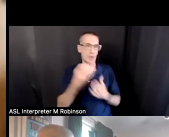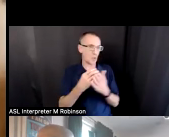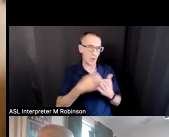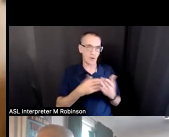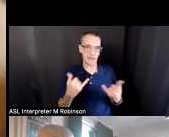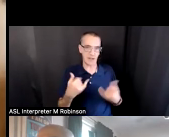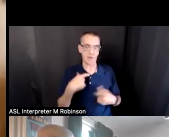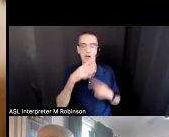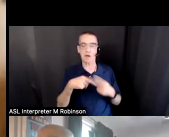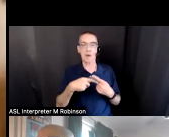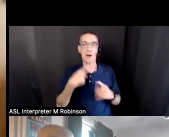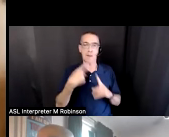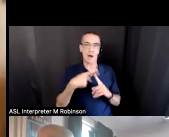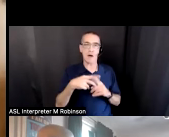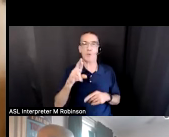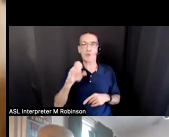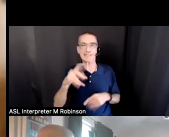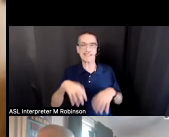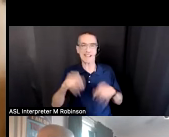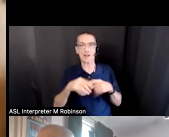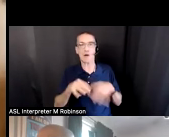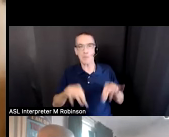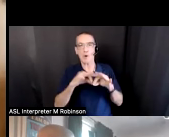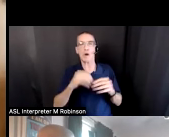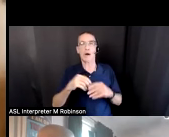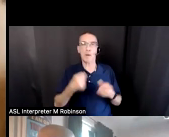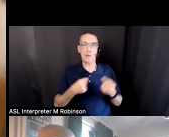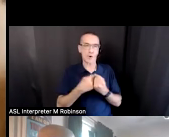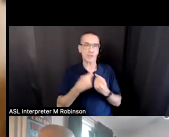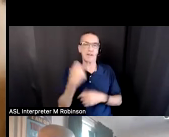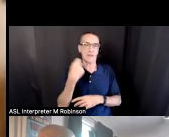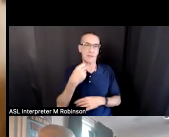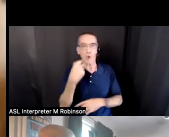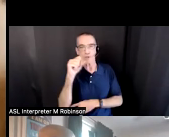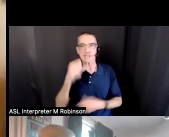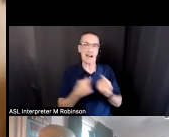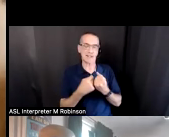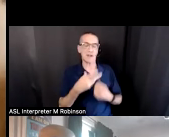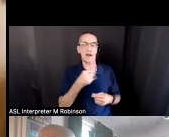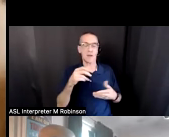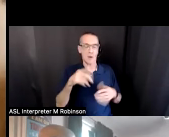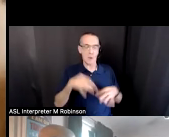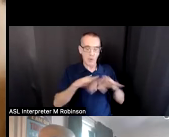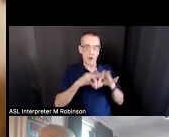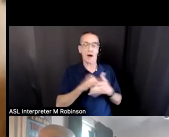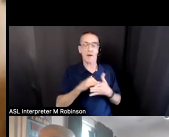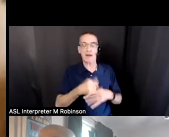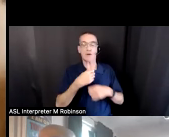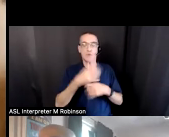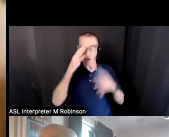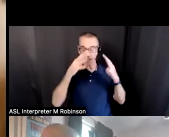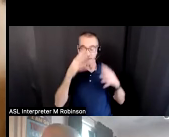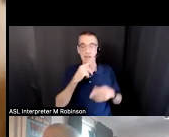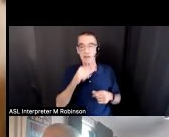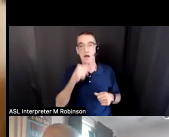talked a little bit about positive risk-taking, about the importance of protest and activism. I want to underscore also the importance of creativity, of, think